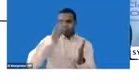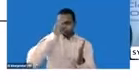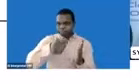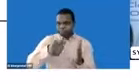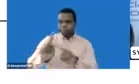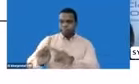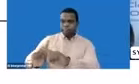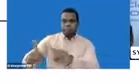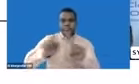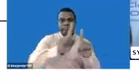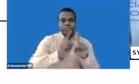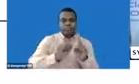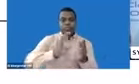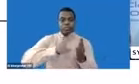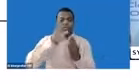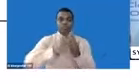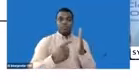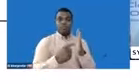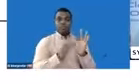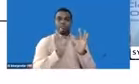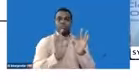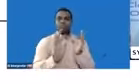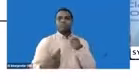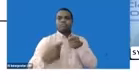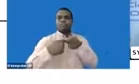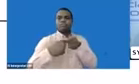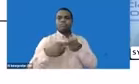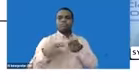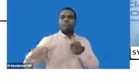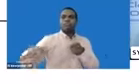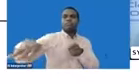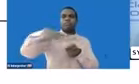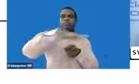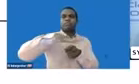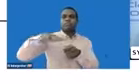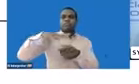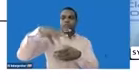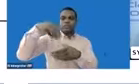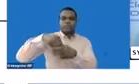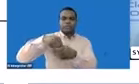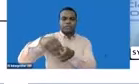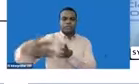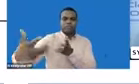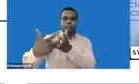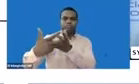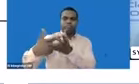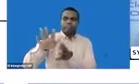or specific training for these user needs and for the local conditions.